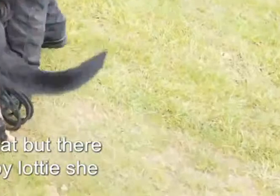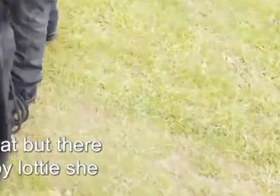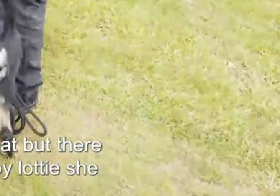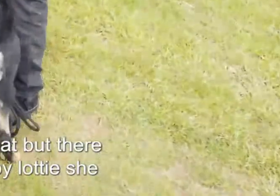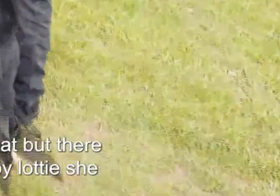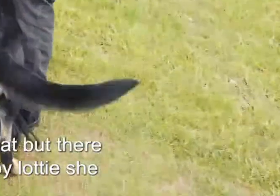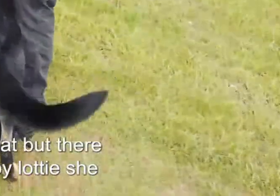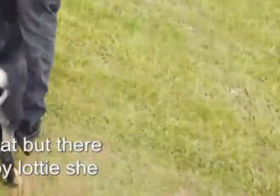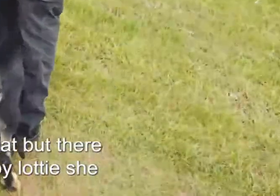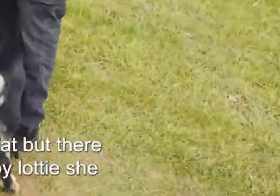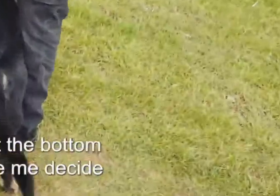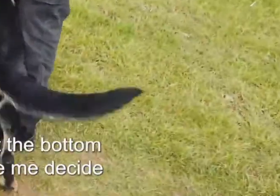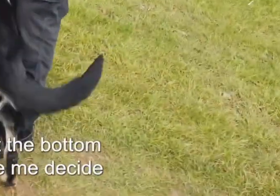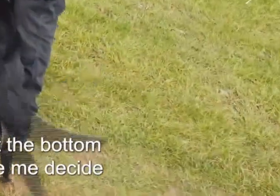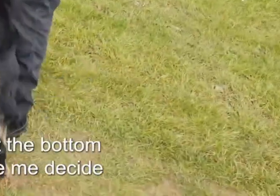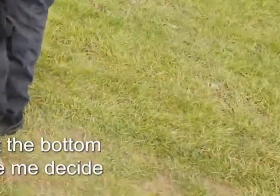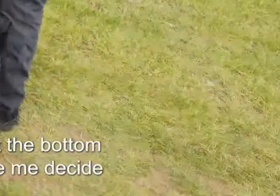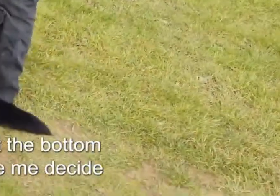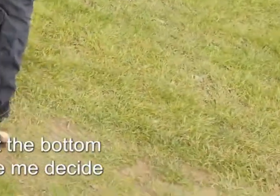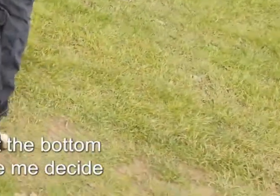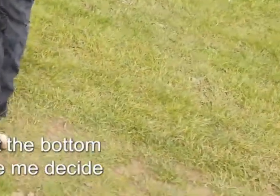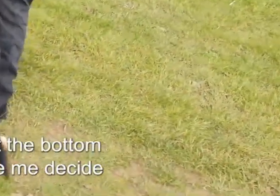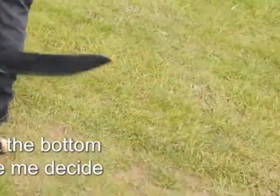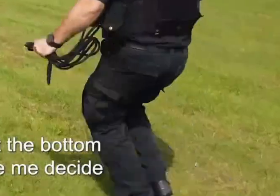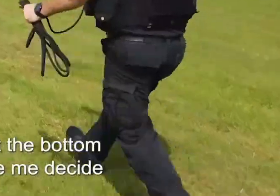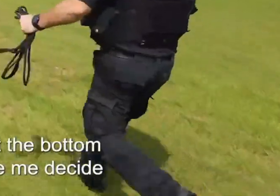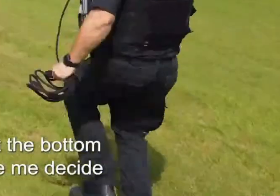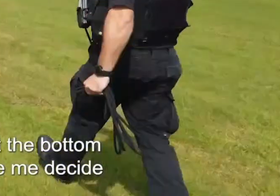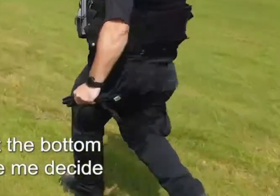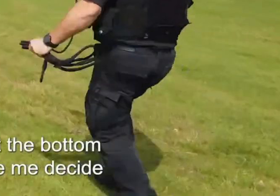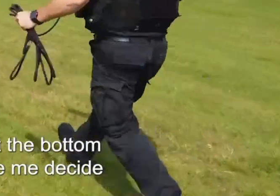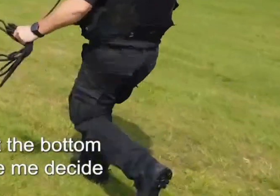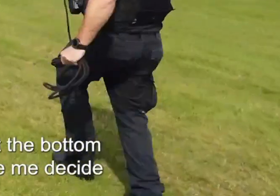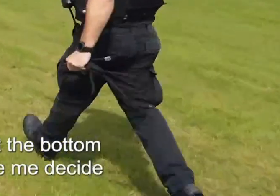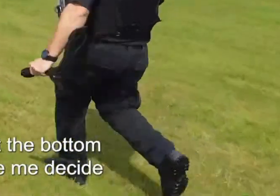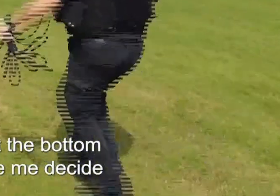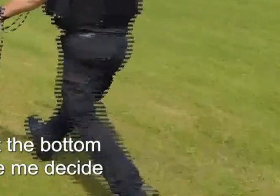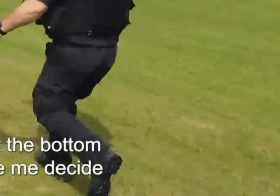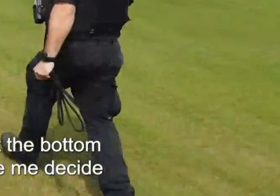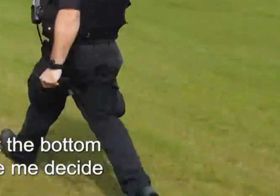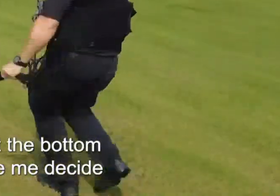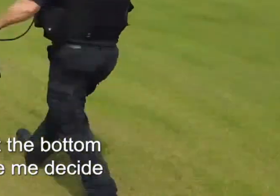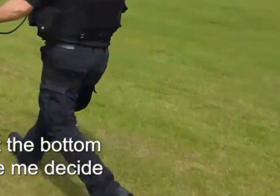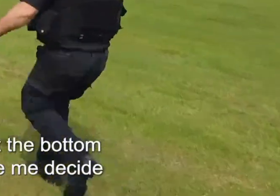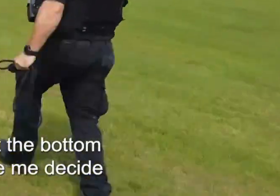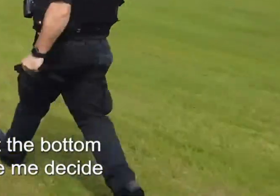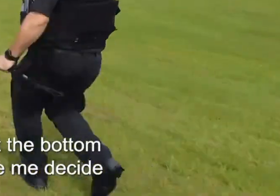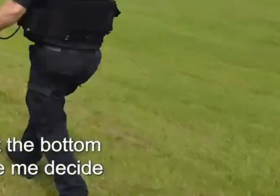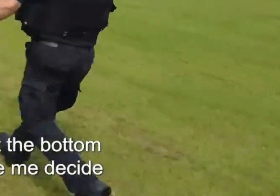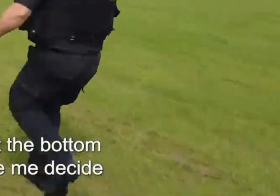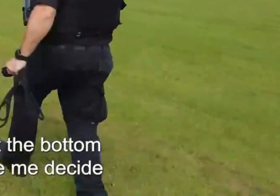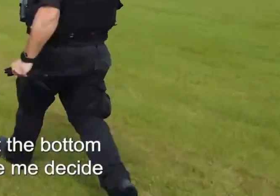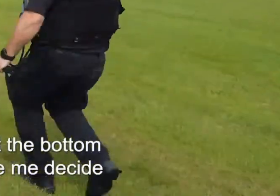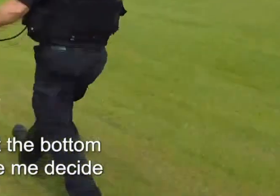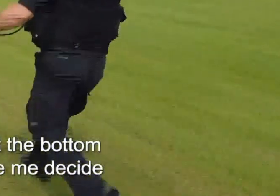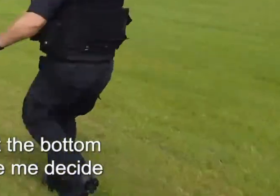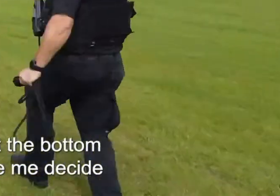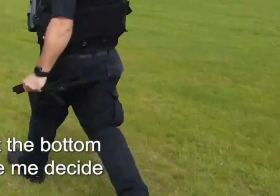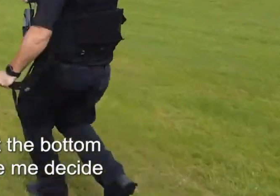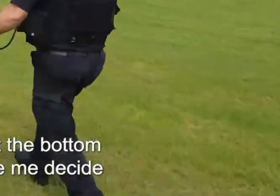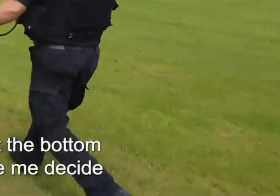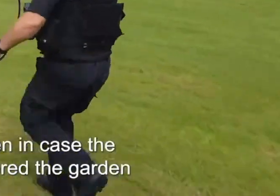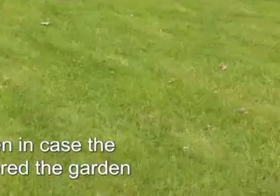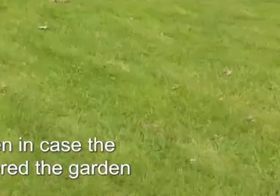but there was a heightened interest by Lottie. She was indicating on a fence at the bottom of the garden. So that's made